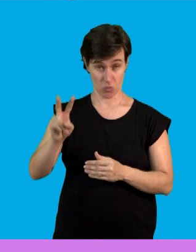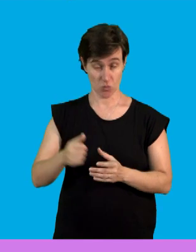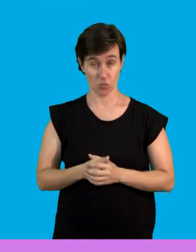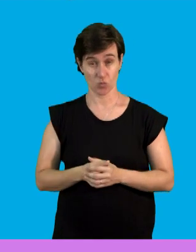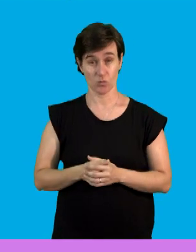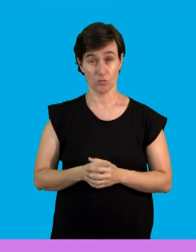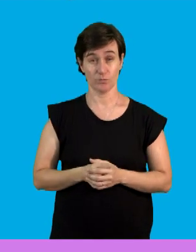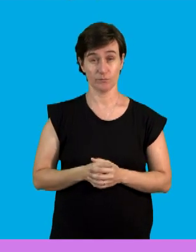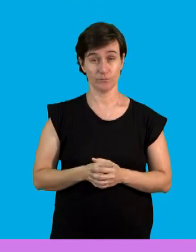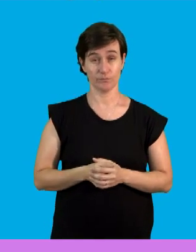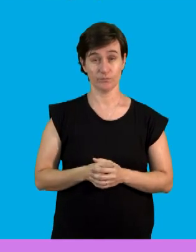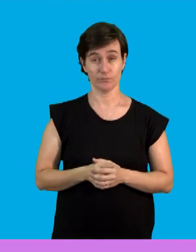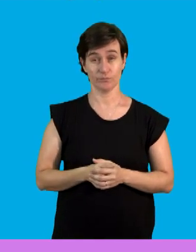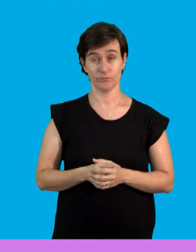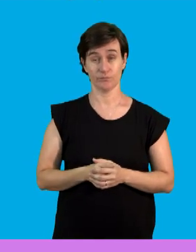is